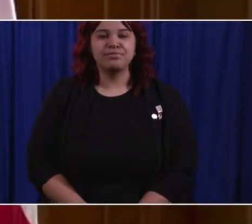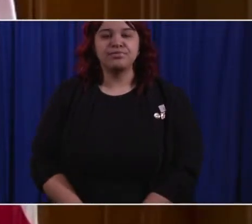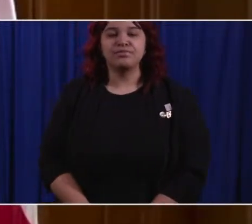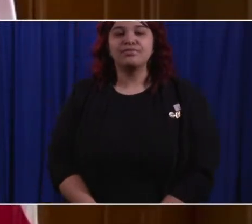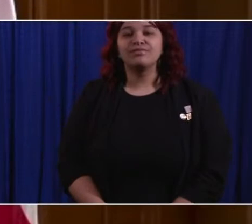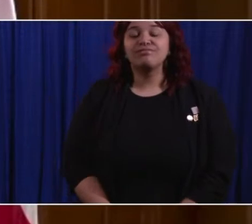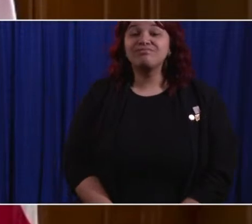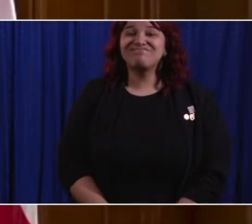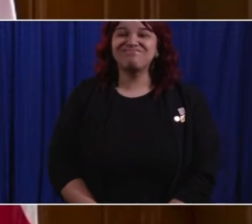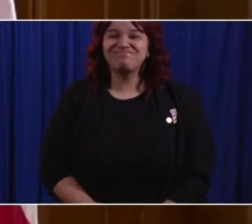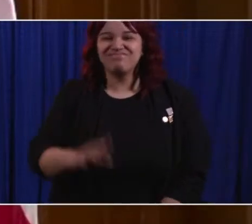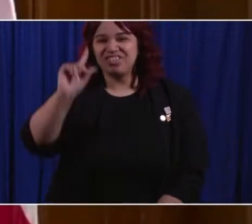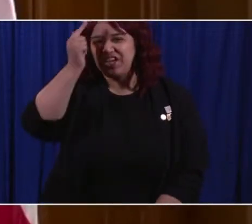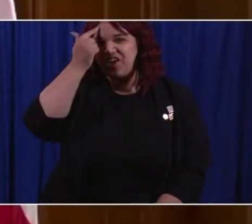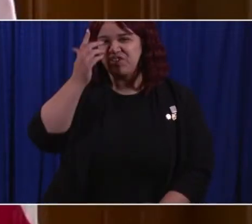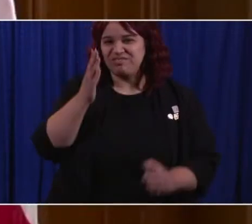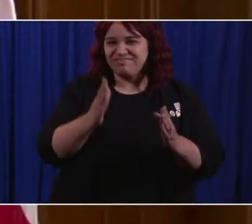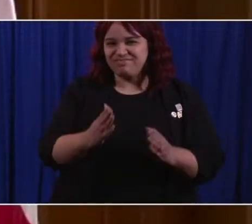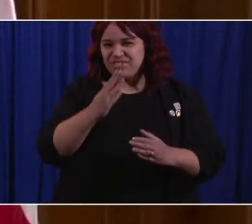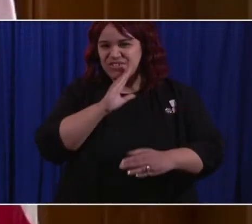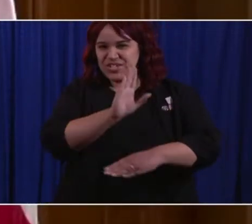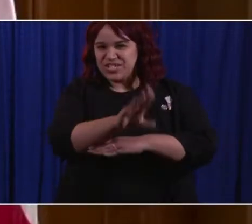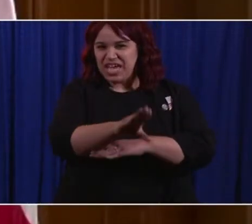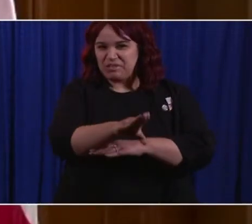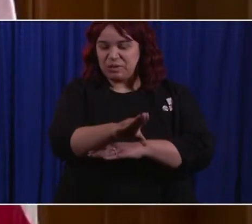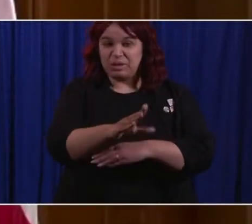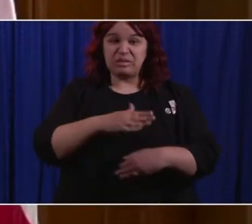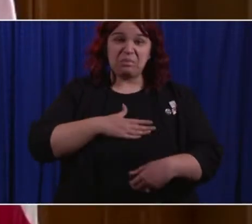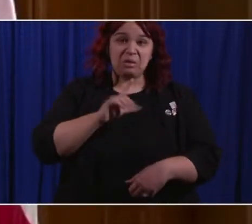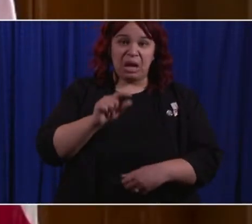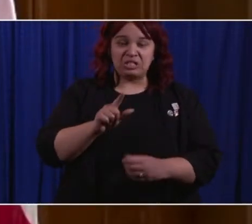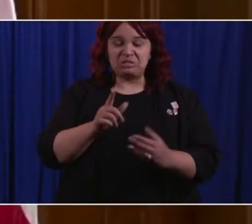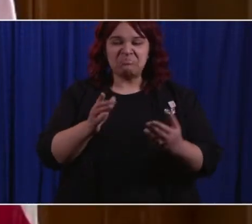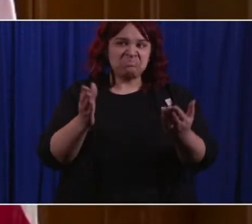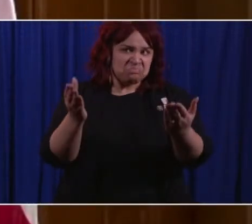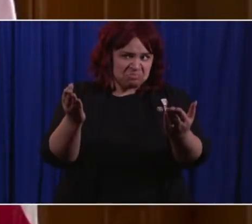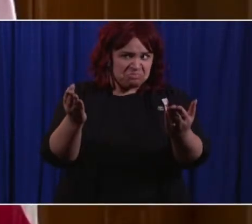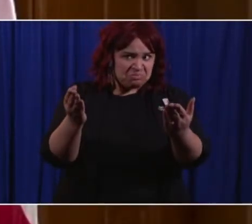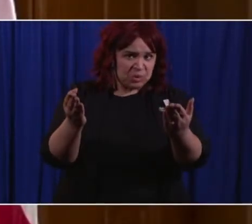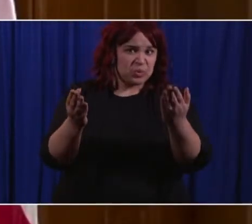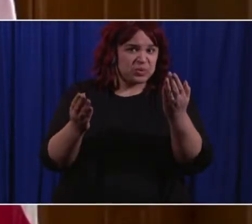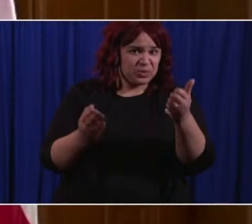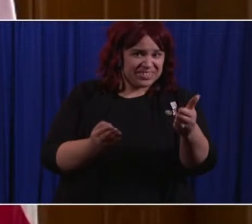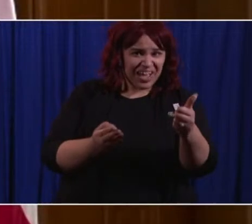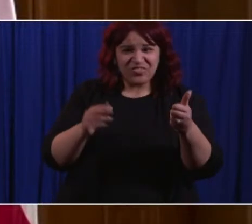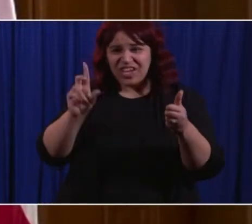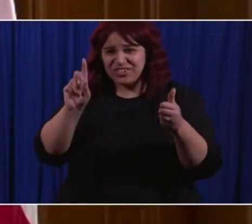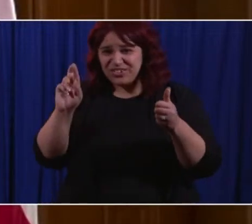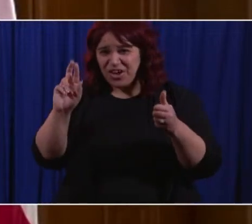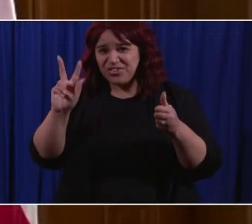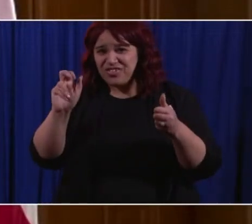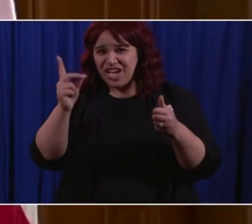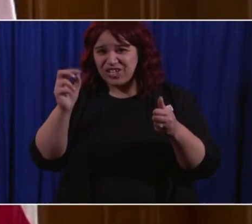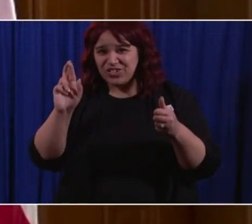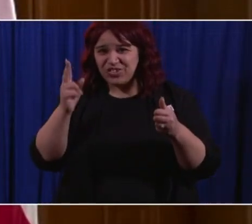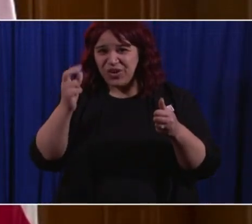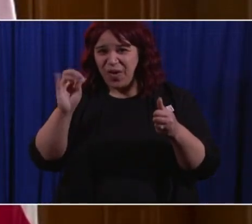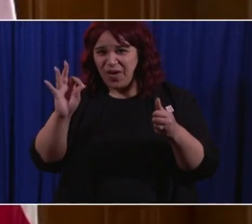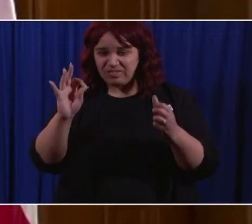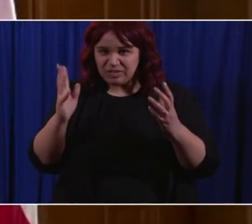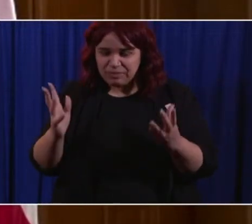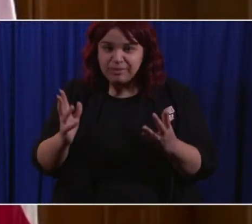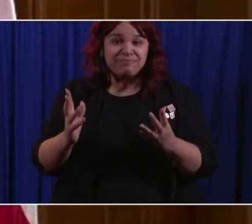Good afternoon, Governor. It might be a question for both of you, you and Dr. Vanderhoff, but obviously Franklin